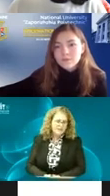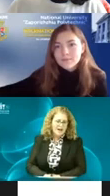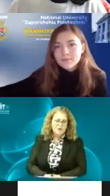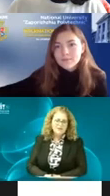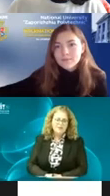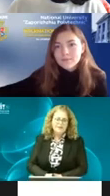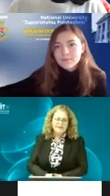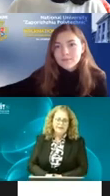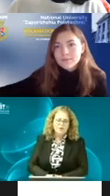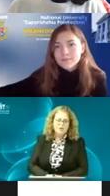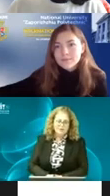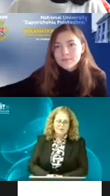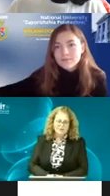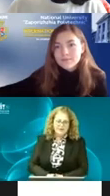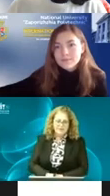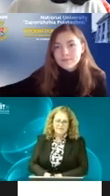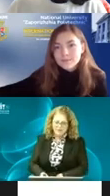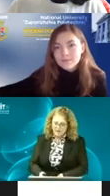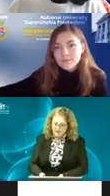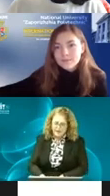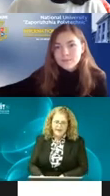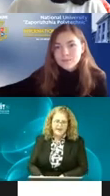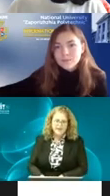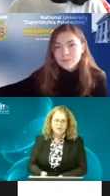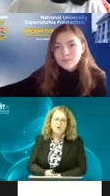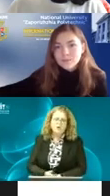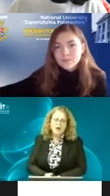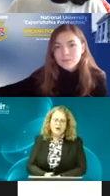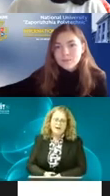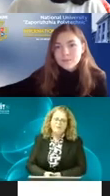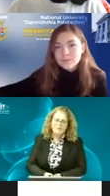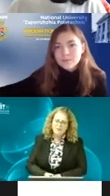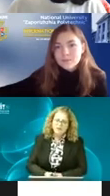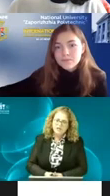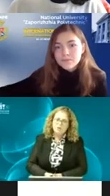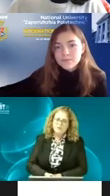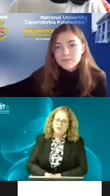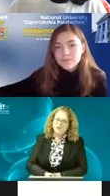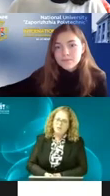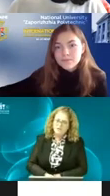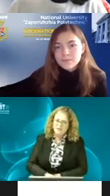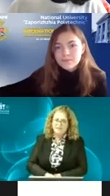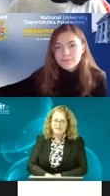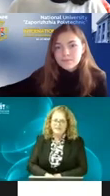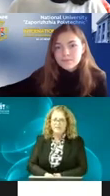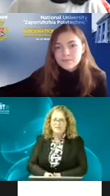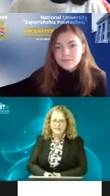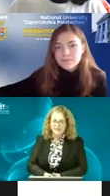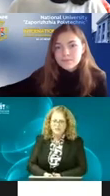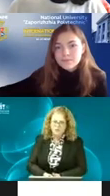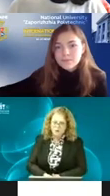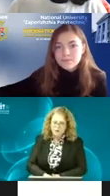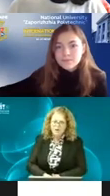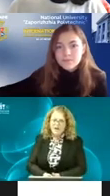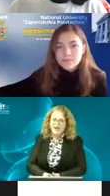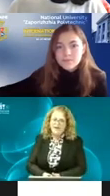Okay. So I will start by telling you about myself. So I have a PhD in computational linguistics. I studied in the States in